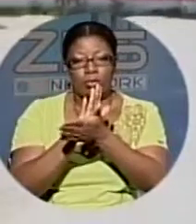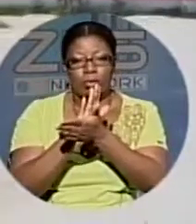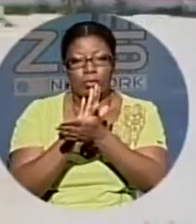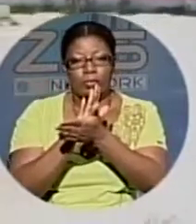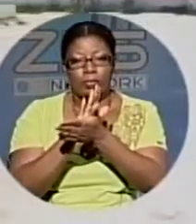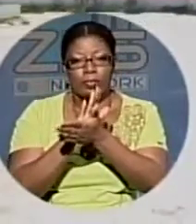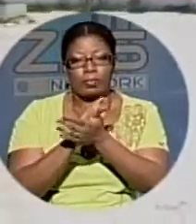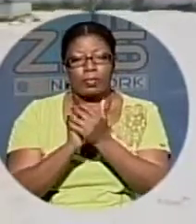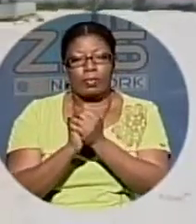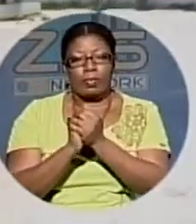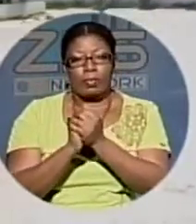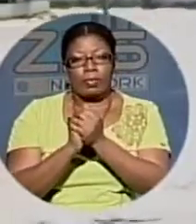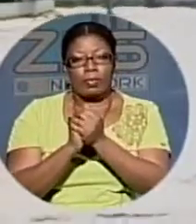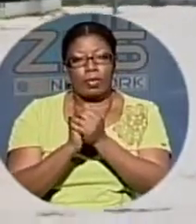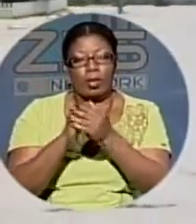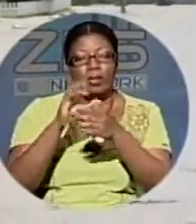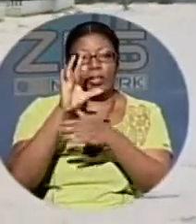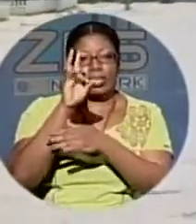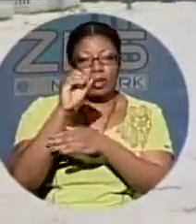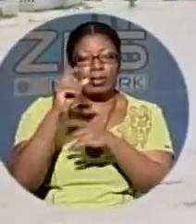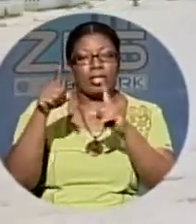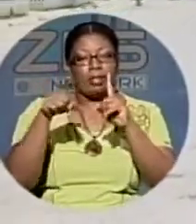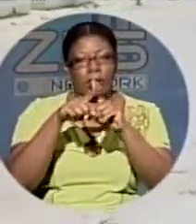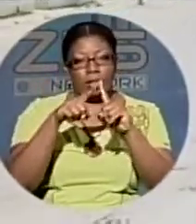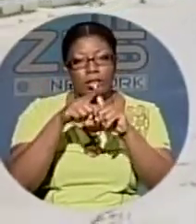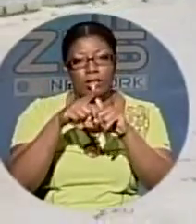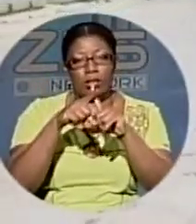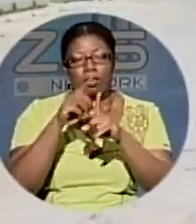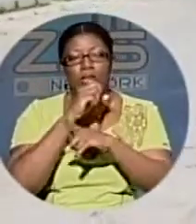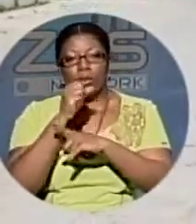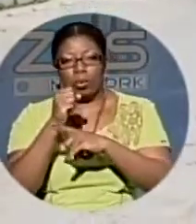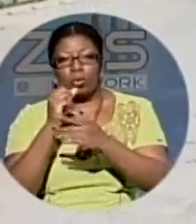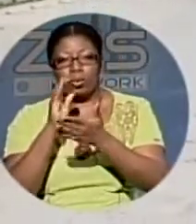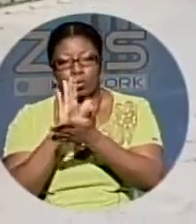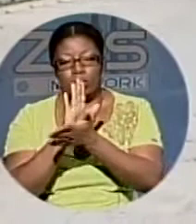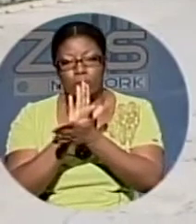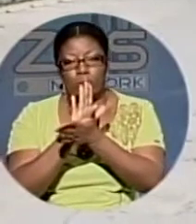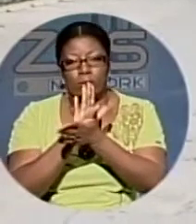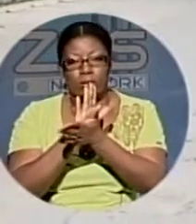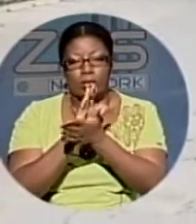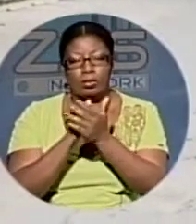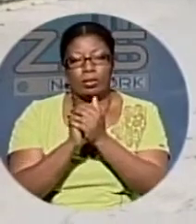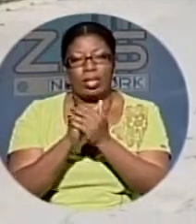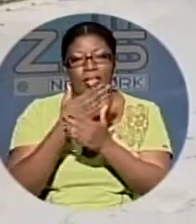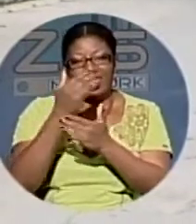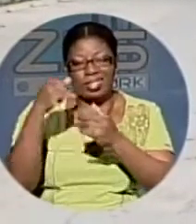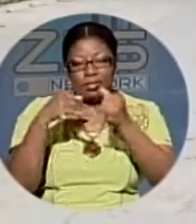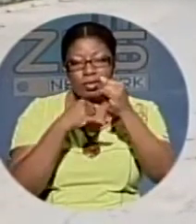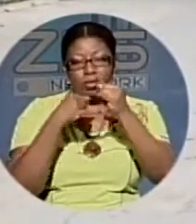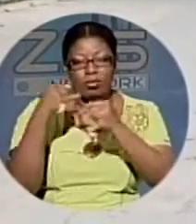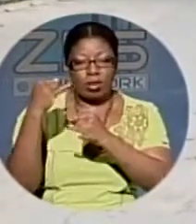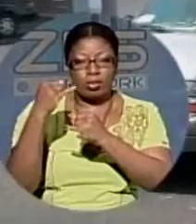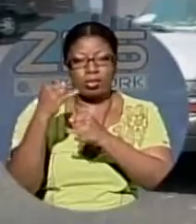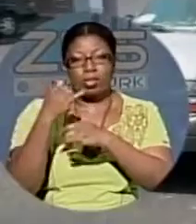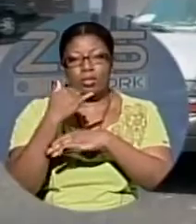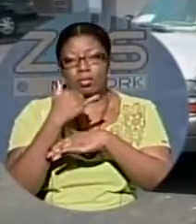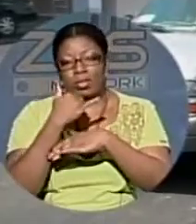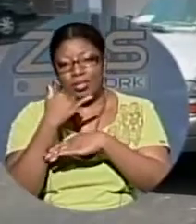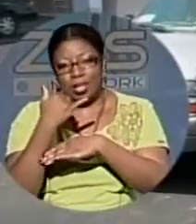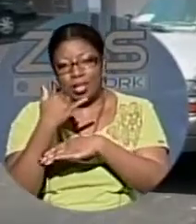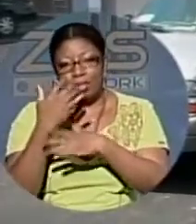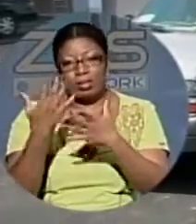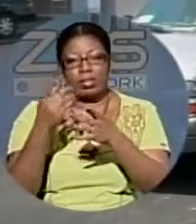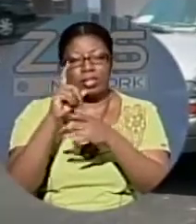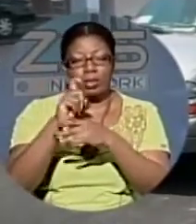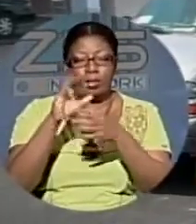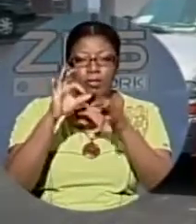approximately 70 plus years old, so you could imagine there are some infrastructure deficiencies. And we have been looking